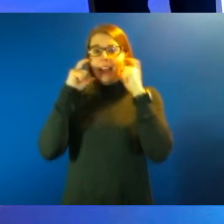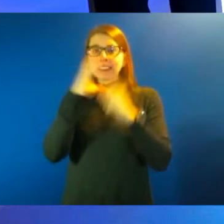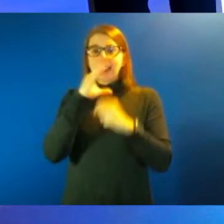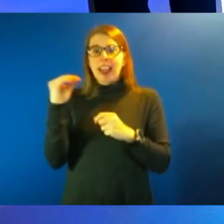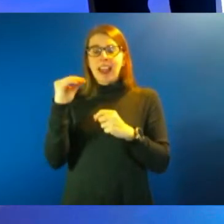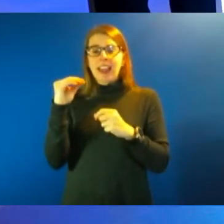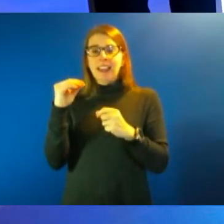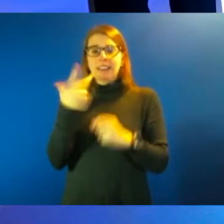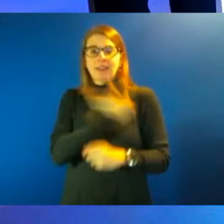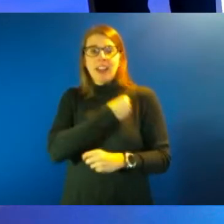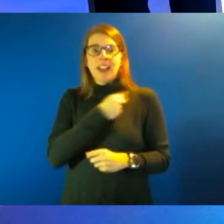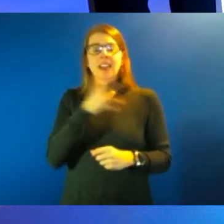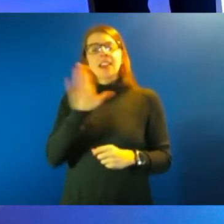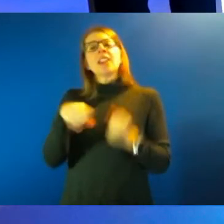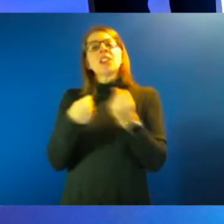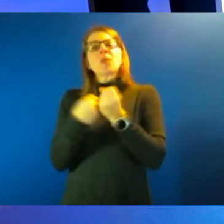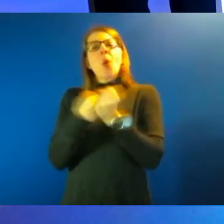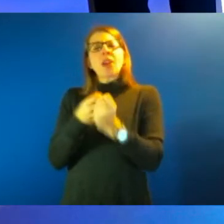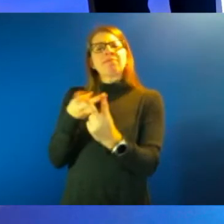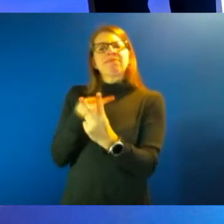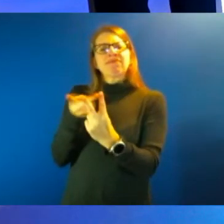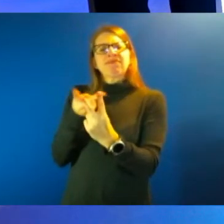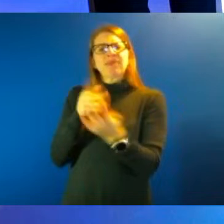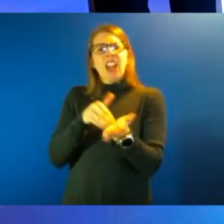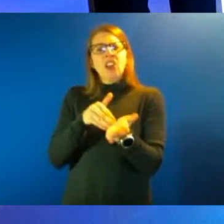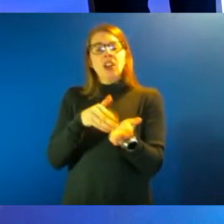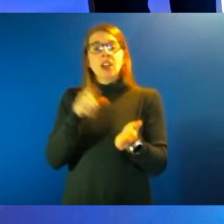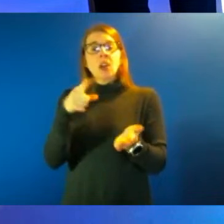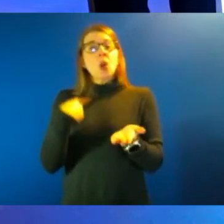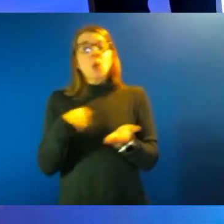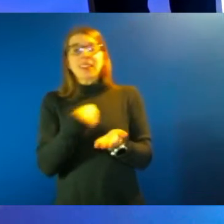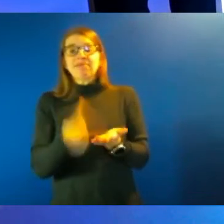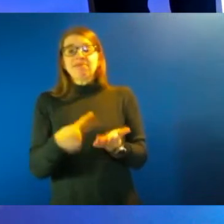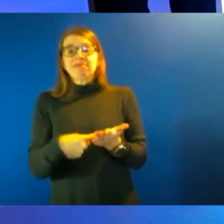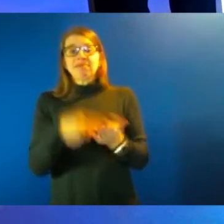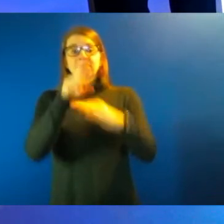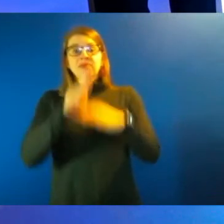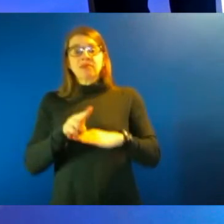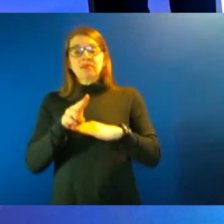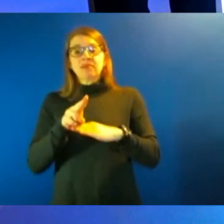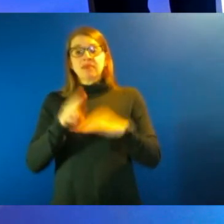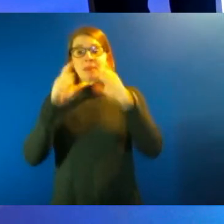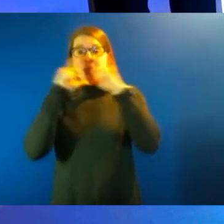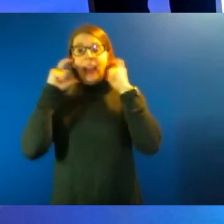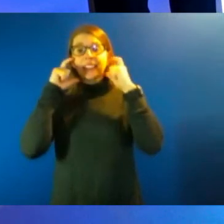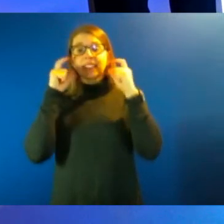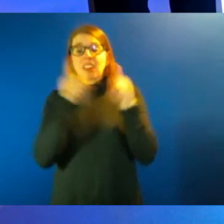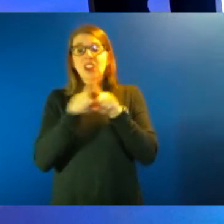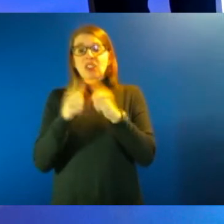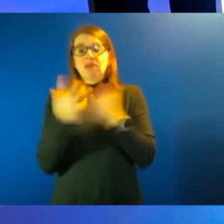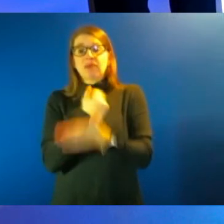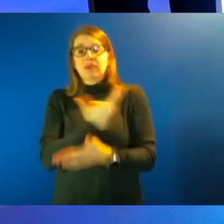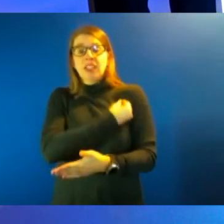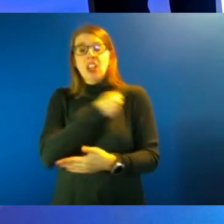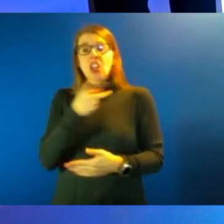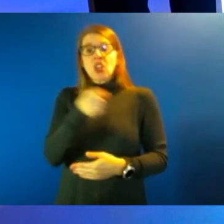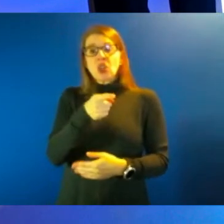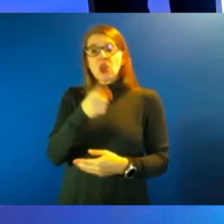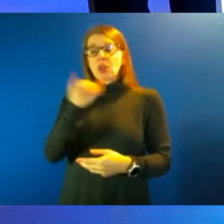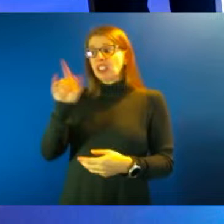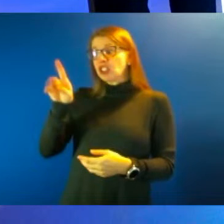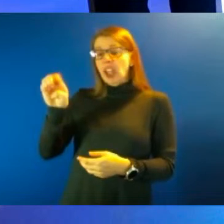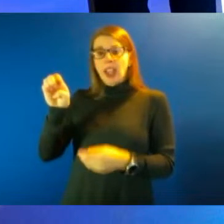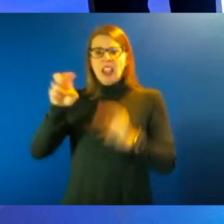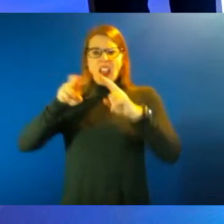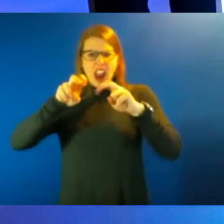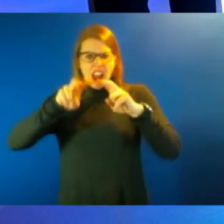Dr. Schmidtke, because we talk about getting the vaccine and wearing our masks. It seems simple, but when you and Jake are entrenched in those numbers and you're talking